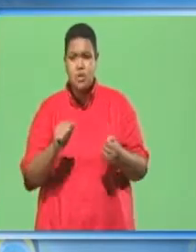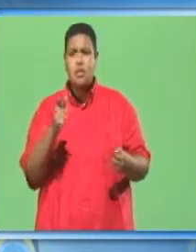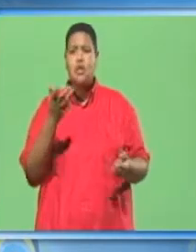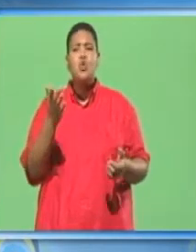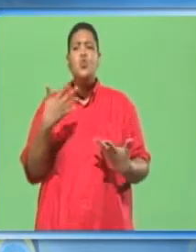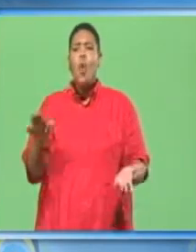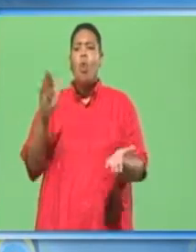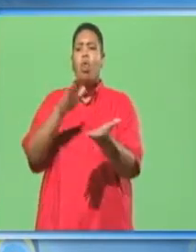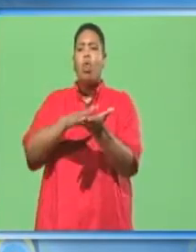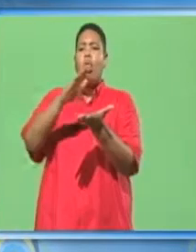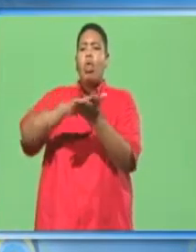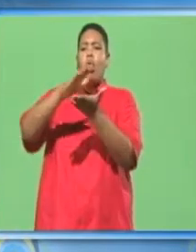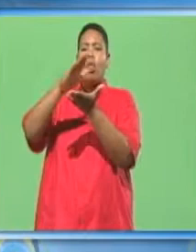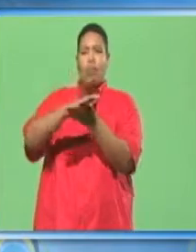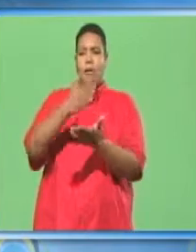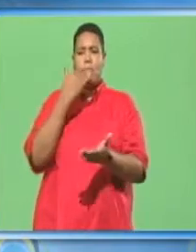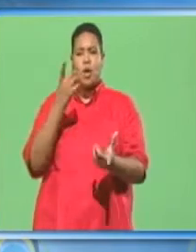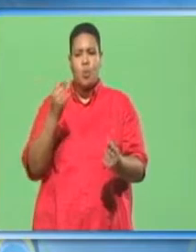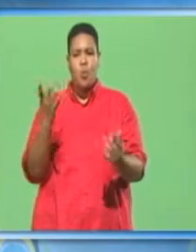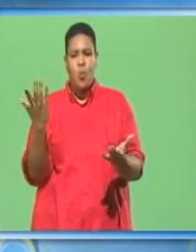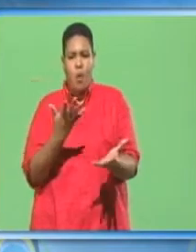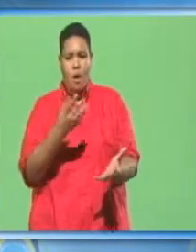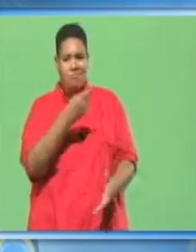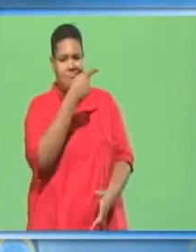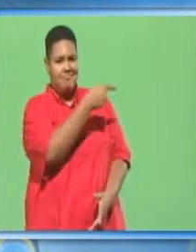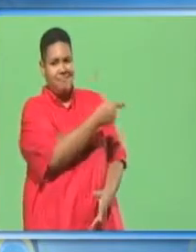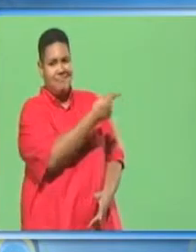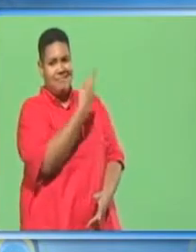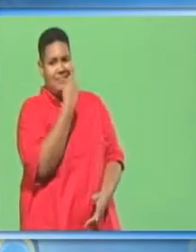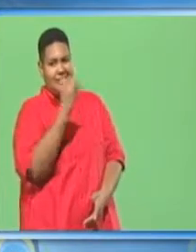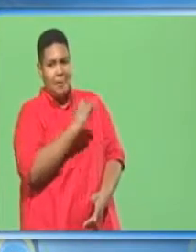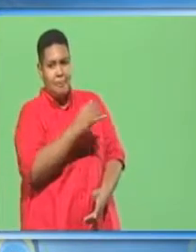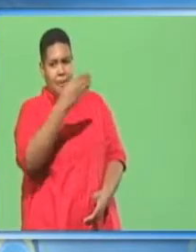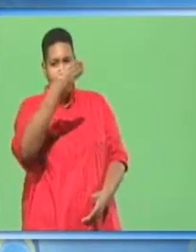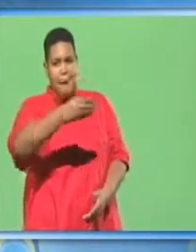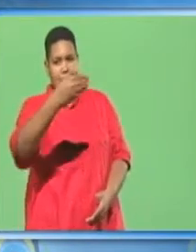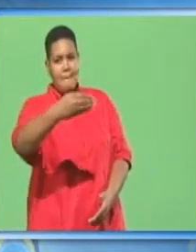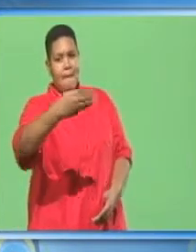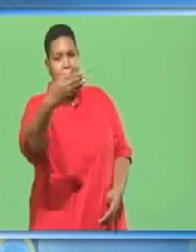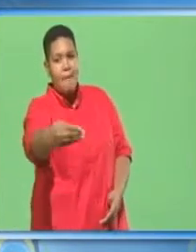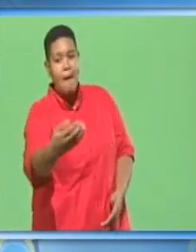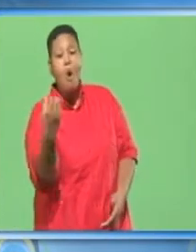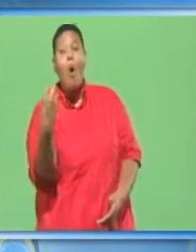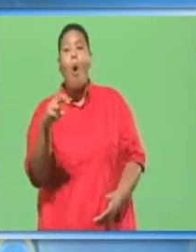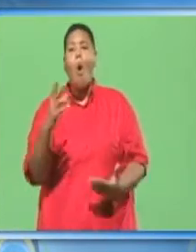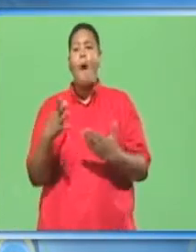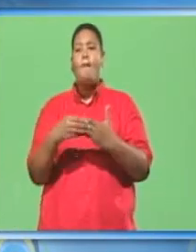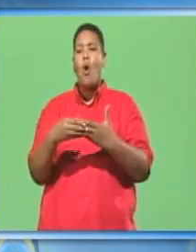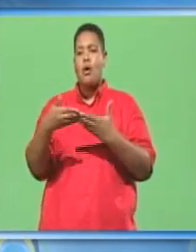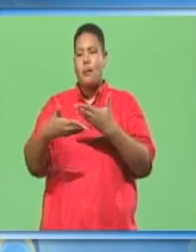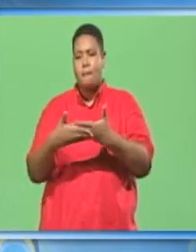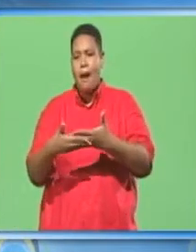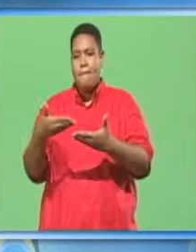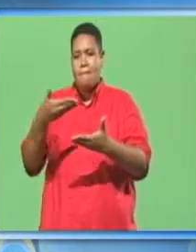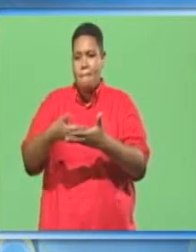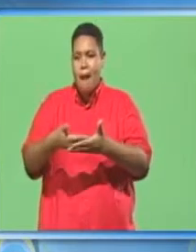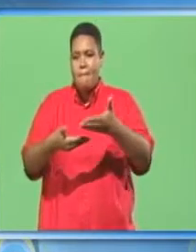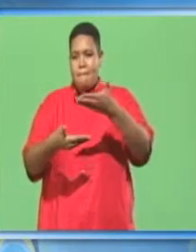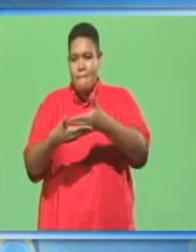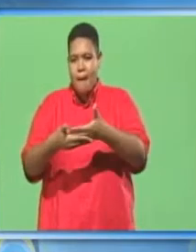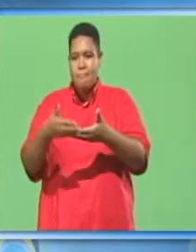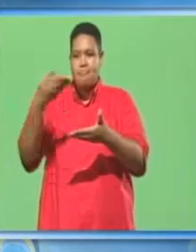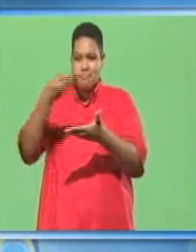other. Hang them individually on hooks or place cardboard between them. Parts of a saw